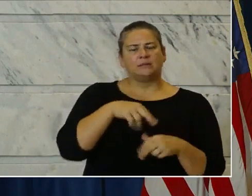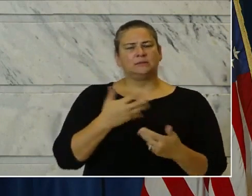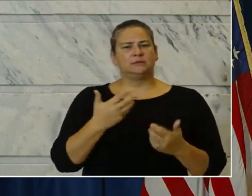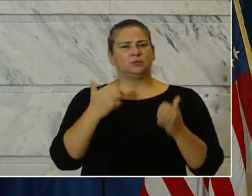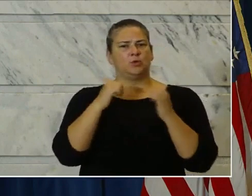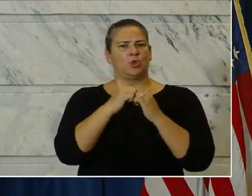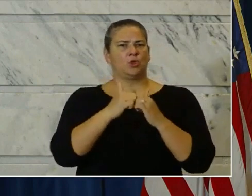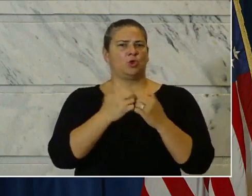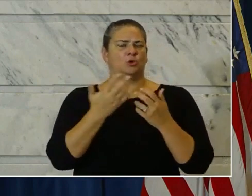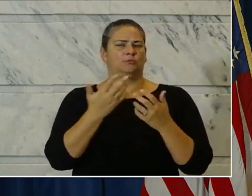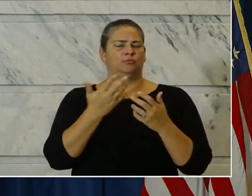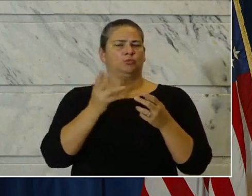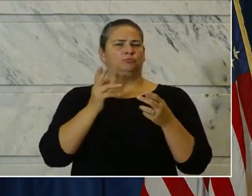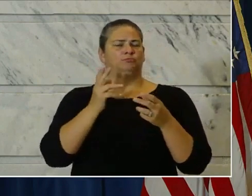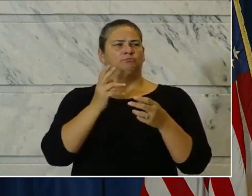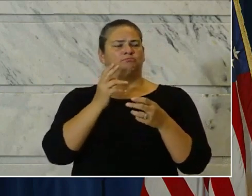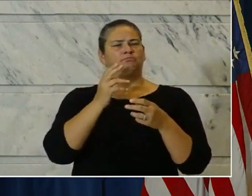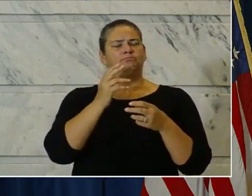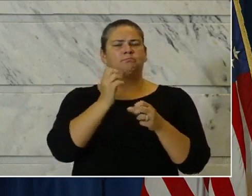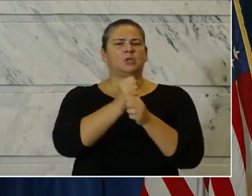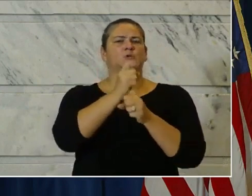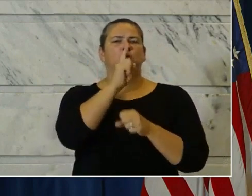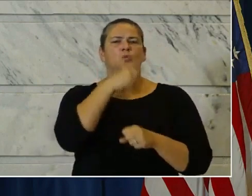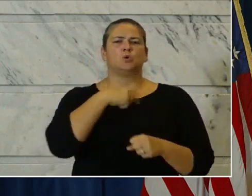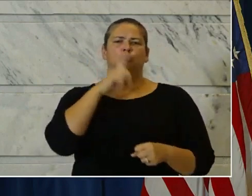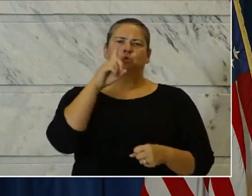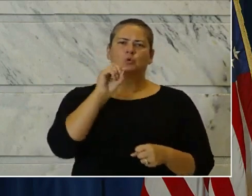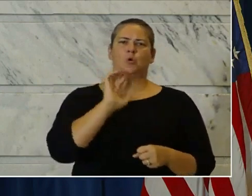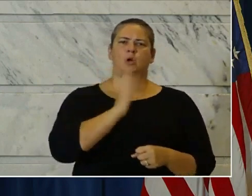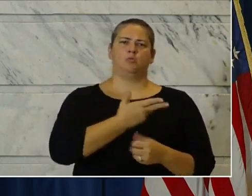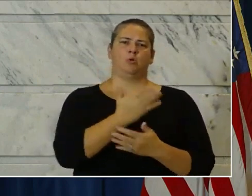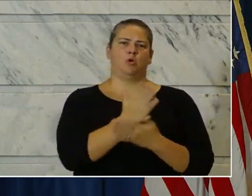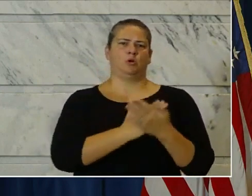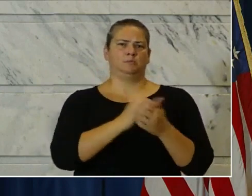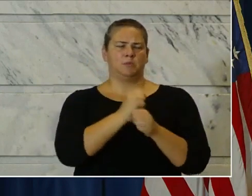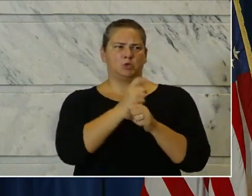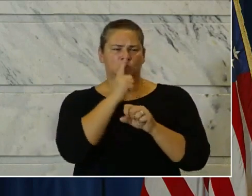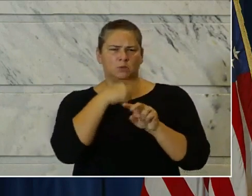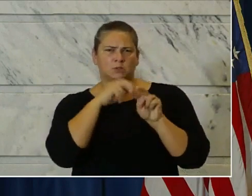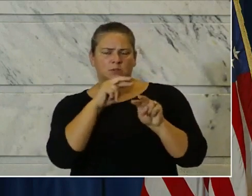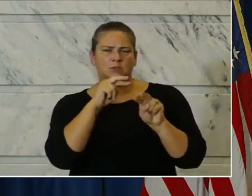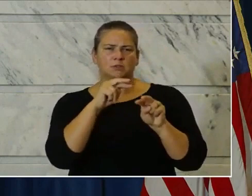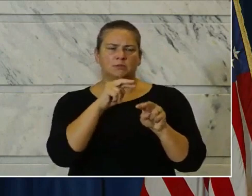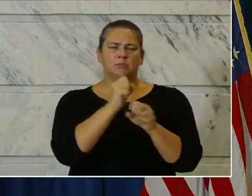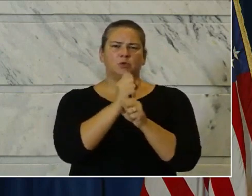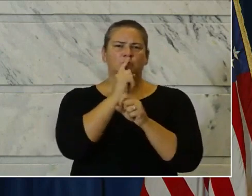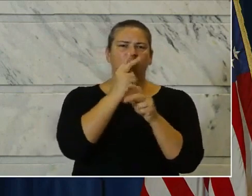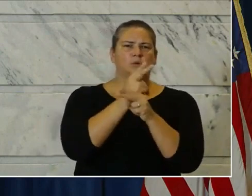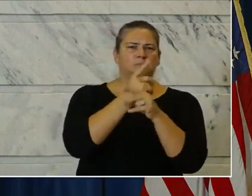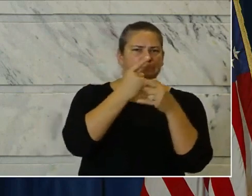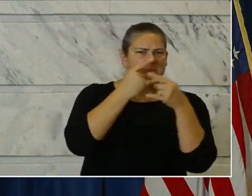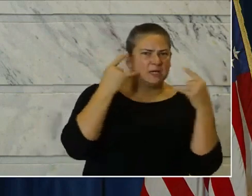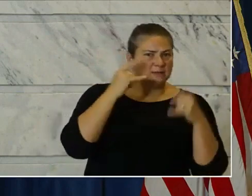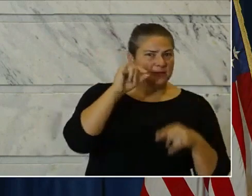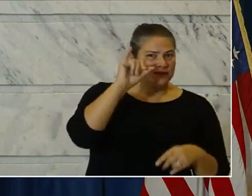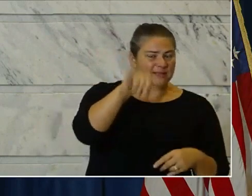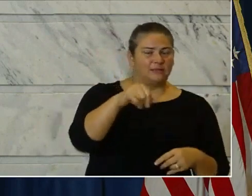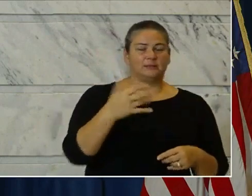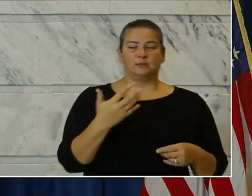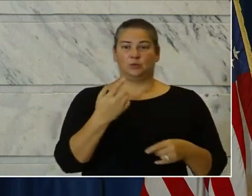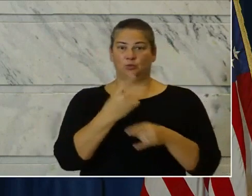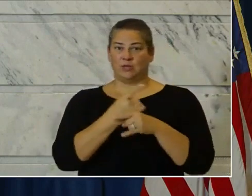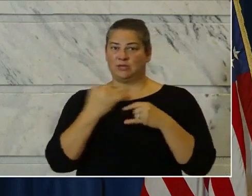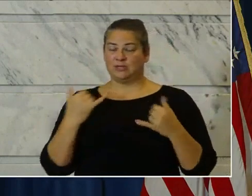urgency to make sure we're doing our part, and mainly to make sure we are wearing our masks. We're not seeing enough of it at the